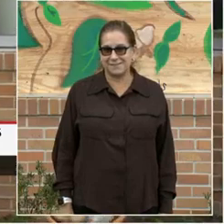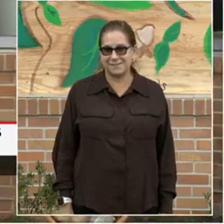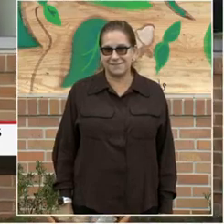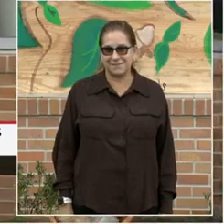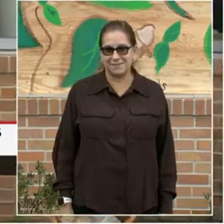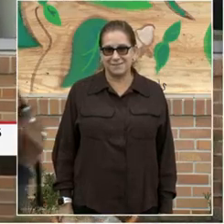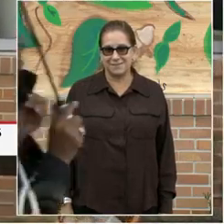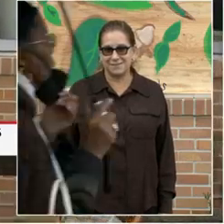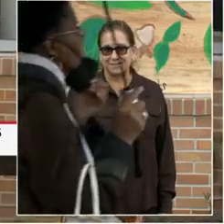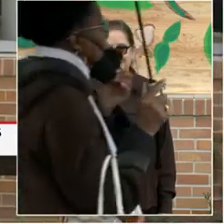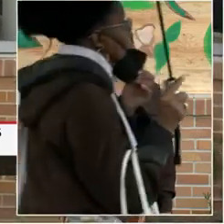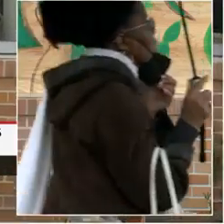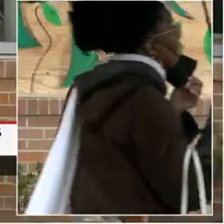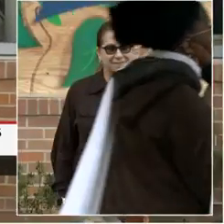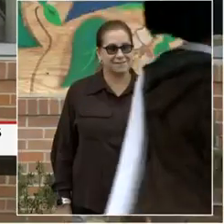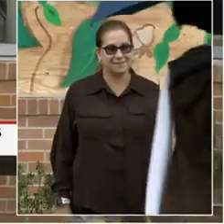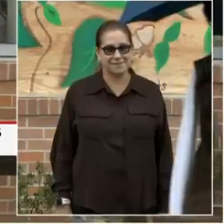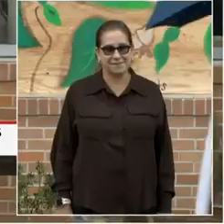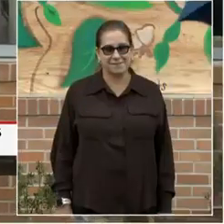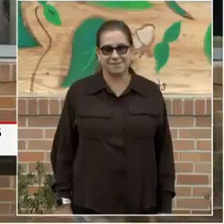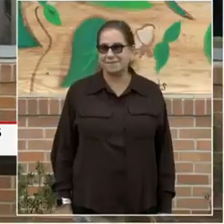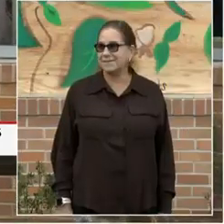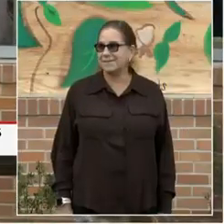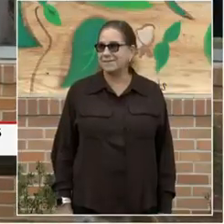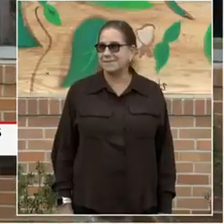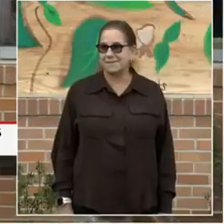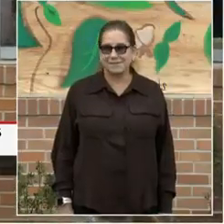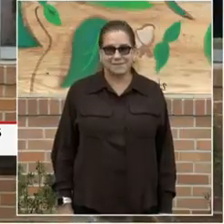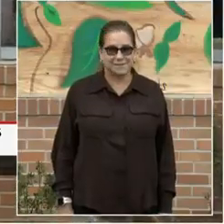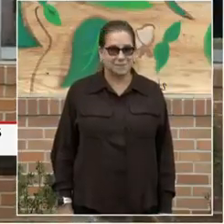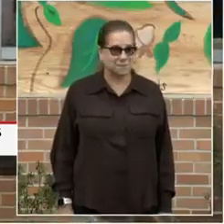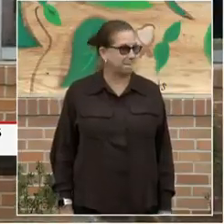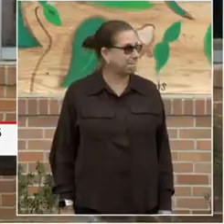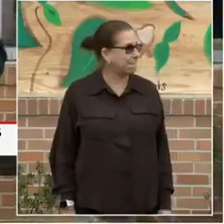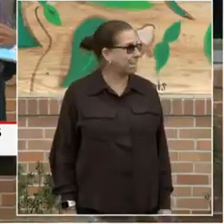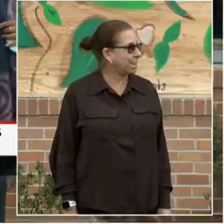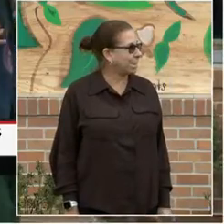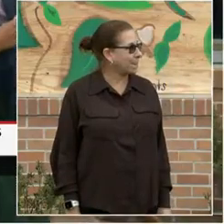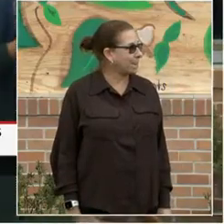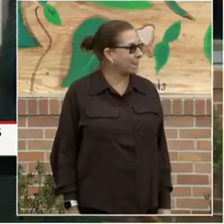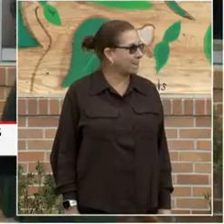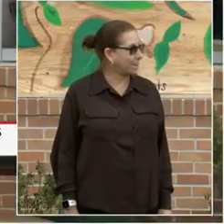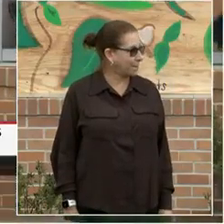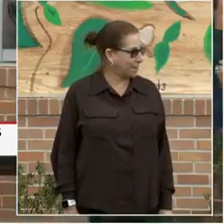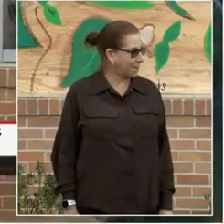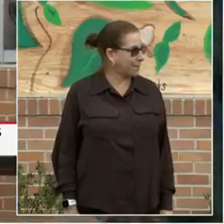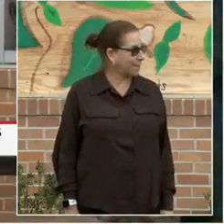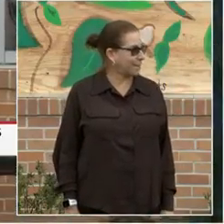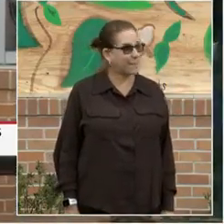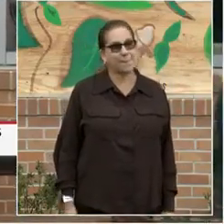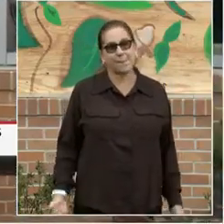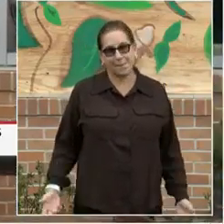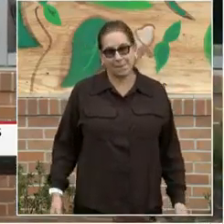us greetings. So give, oh, here she is. Here she is. Kimmy Morton. Thank